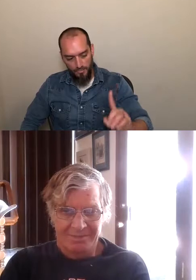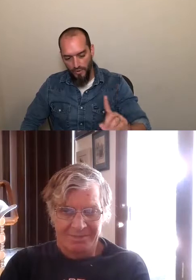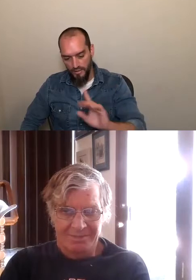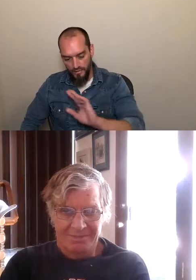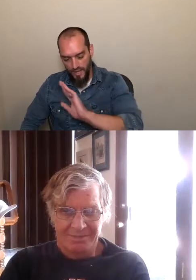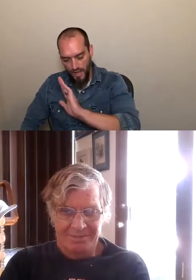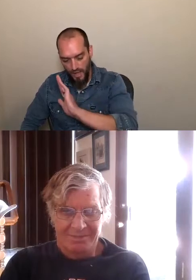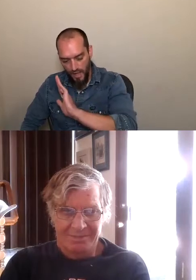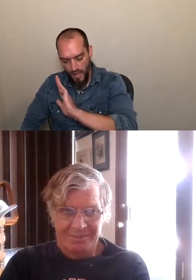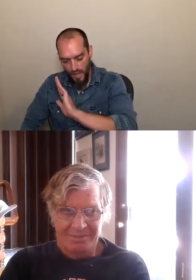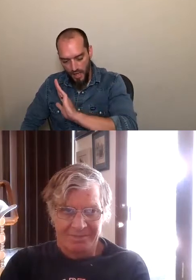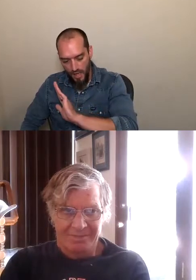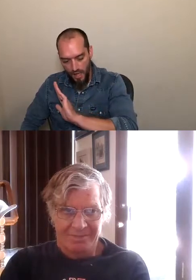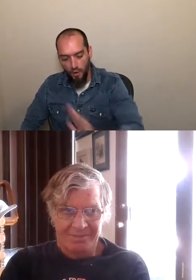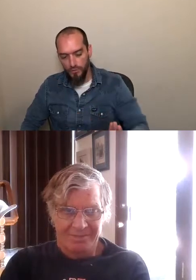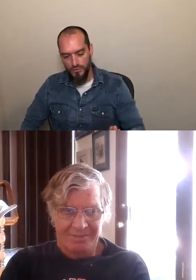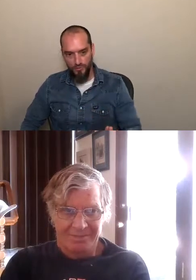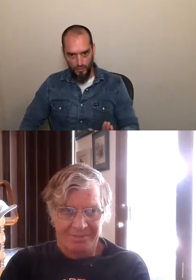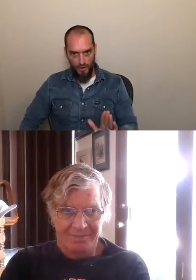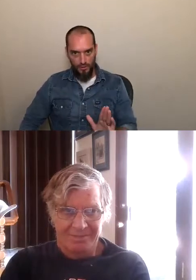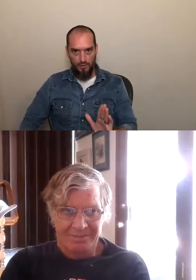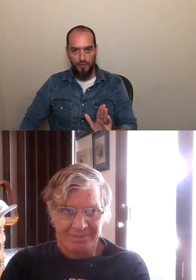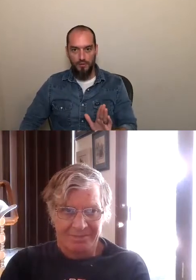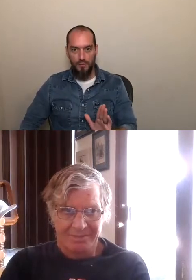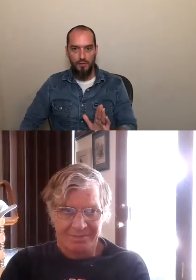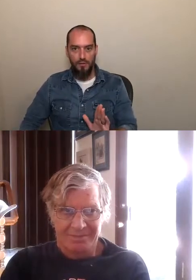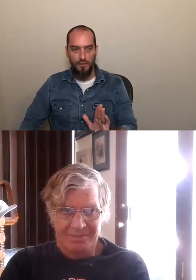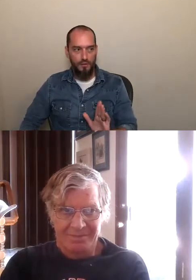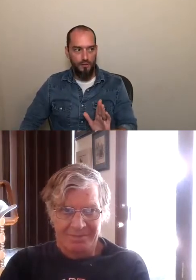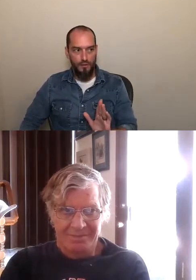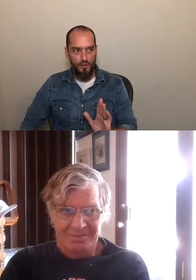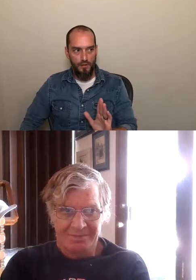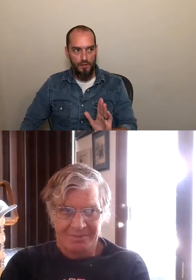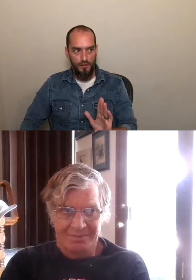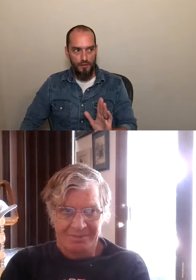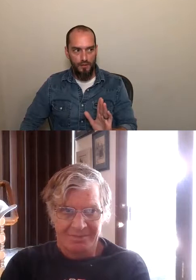But I'm finding that almost every shower